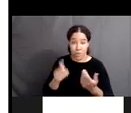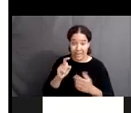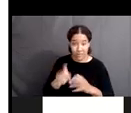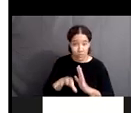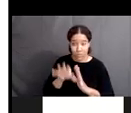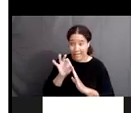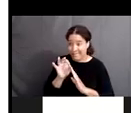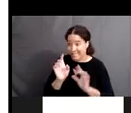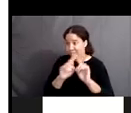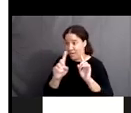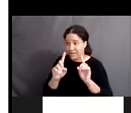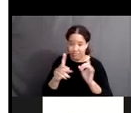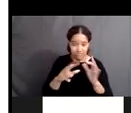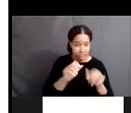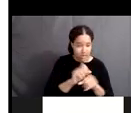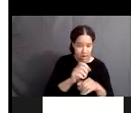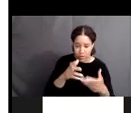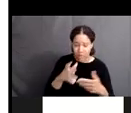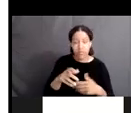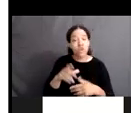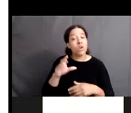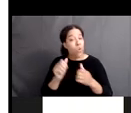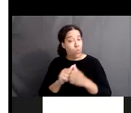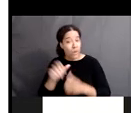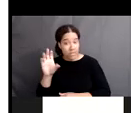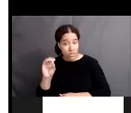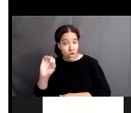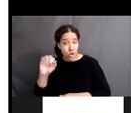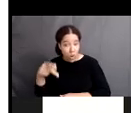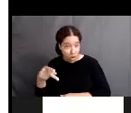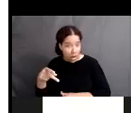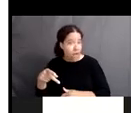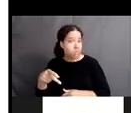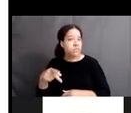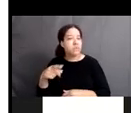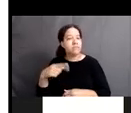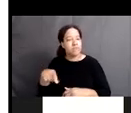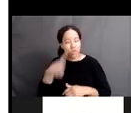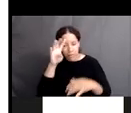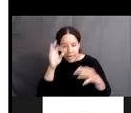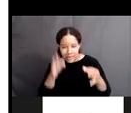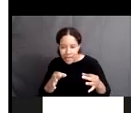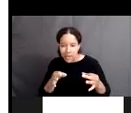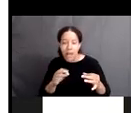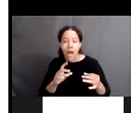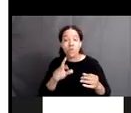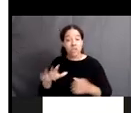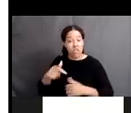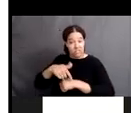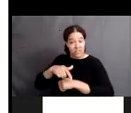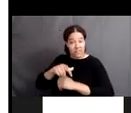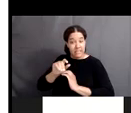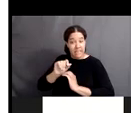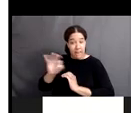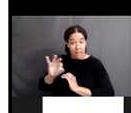business, they made choices like, pooling their time off to wrap their arms around somebody who needed extended time